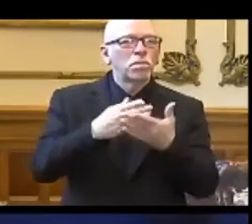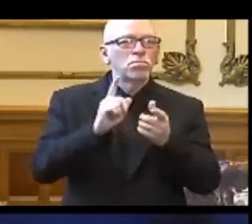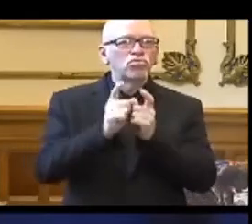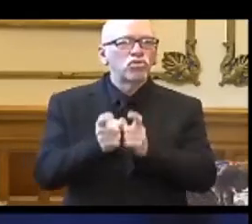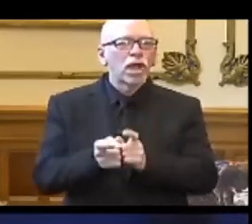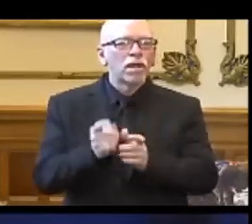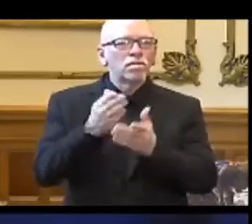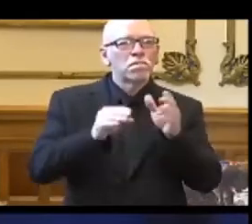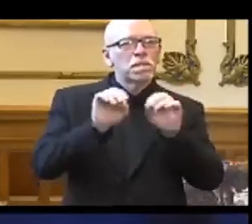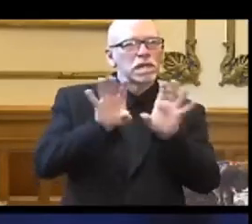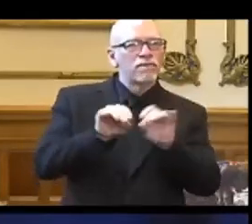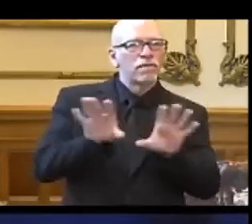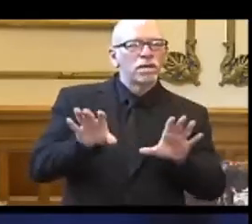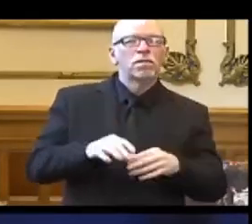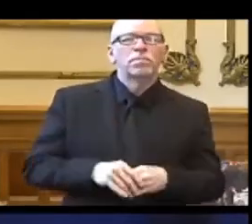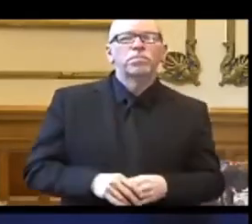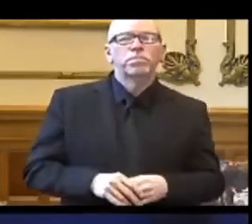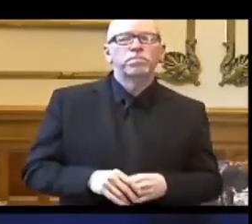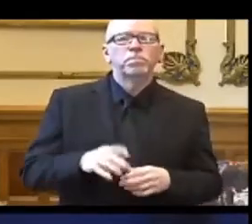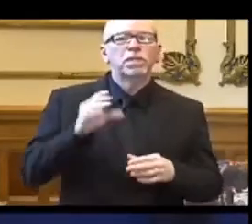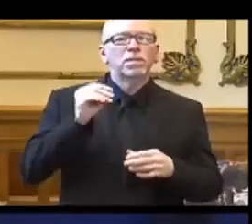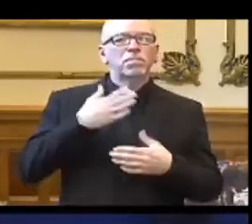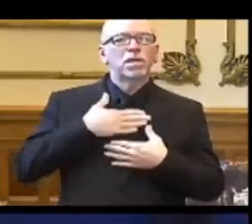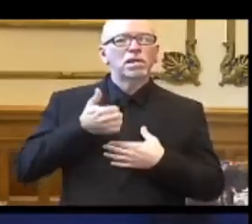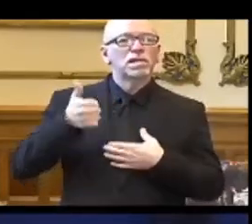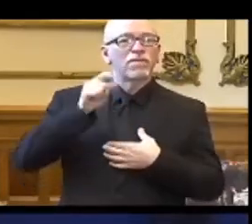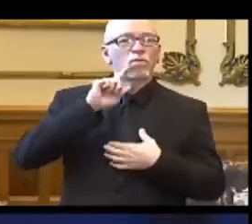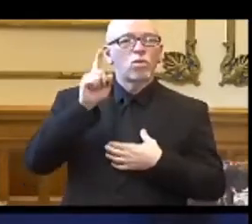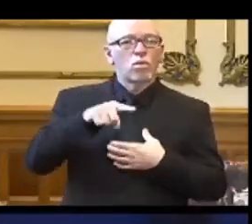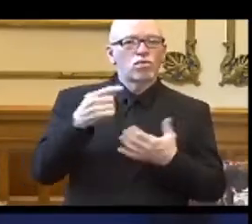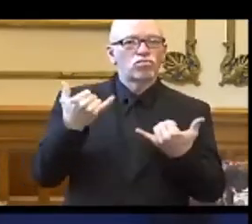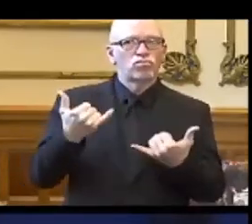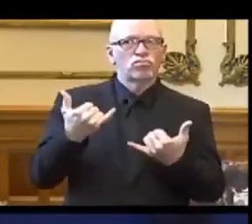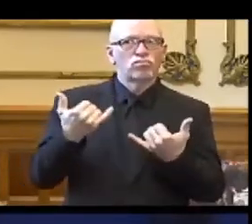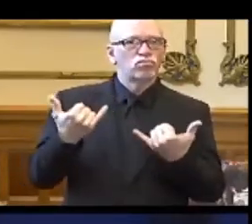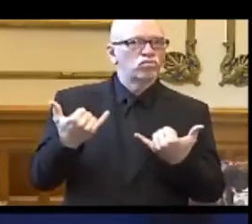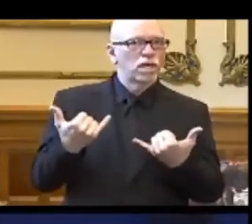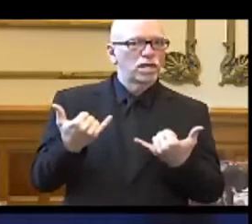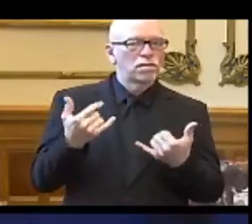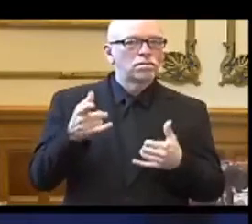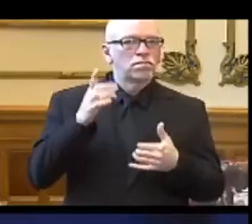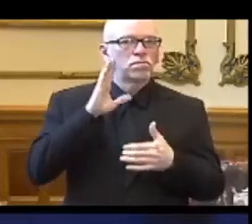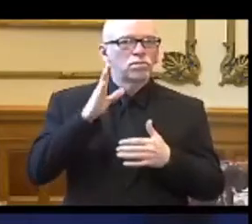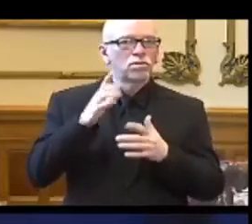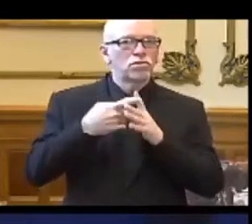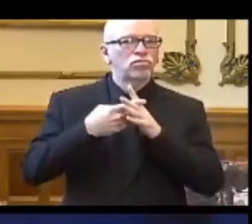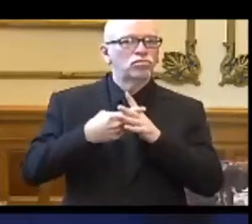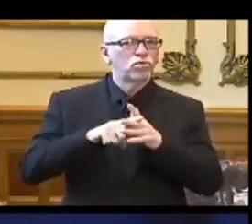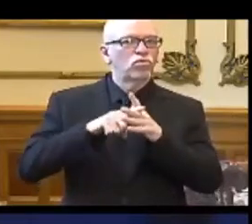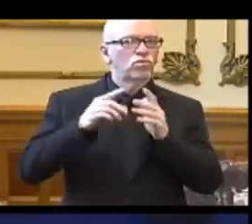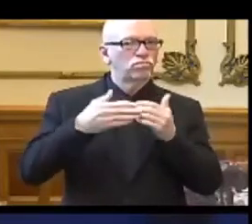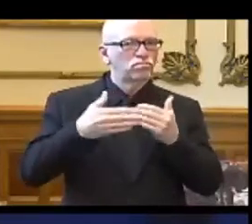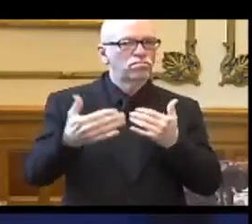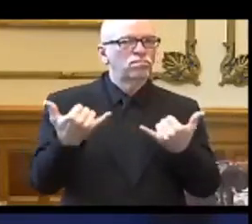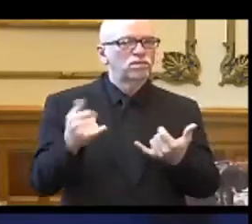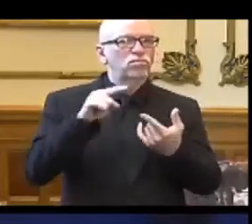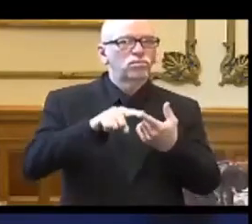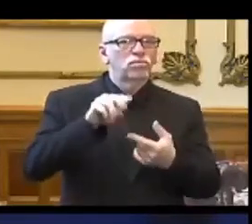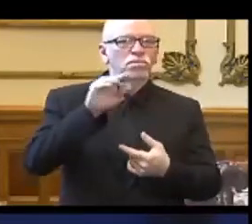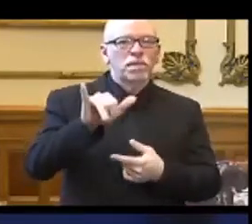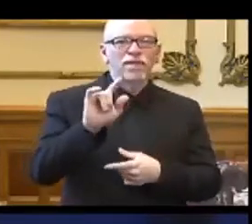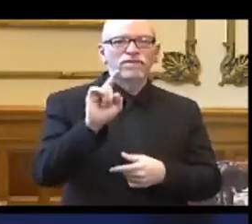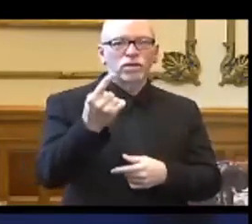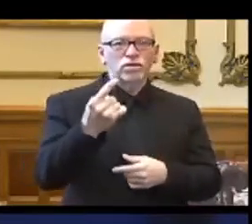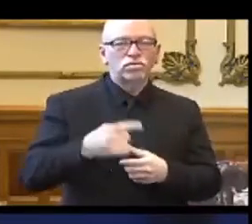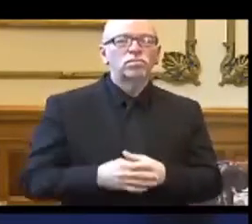and some clarification. And that order, this order currently today that's being put forward, will go through May